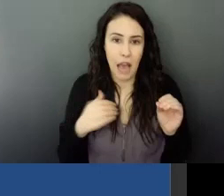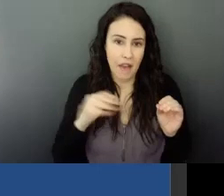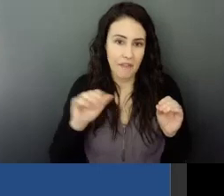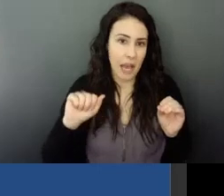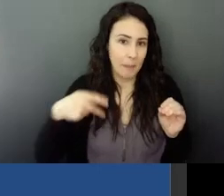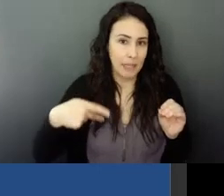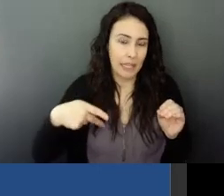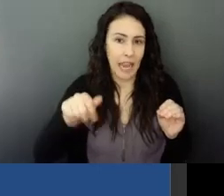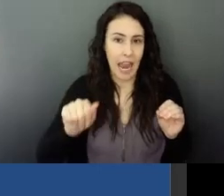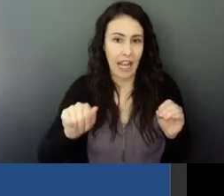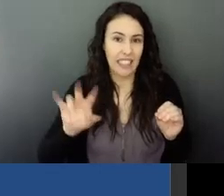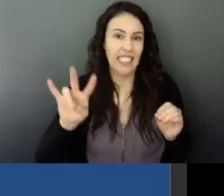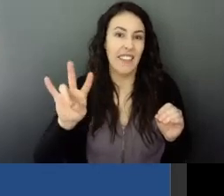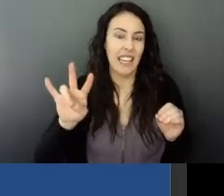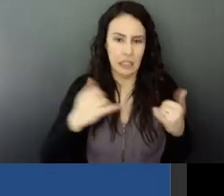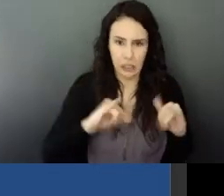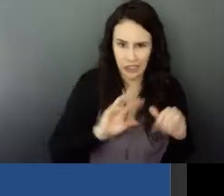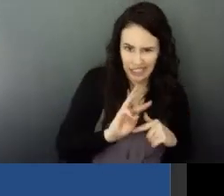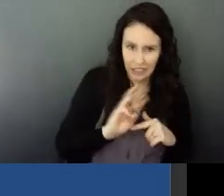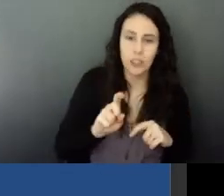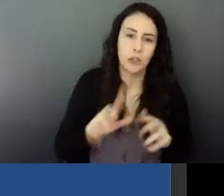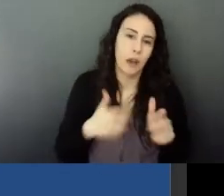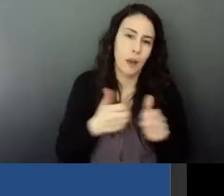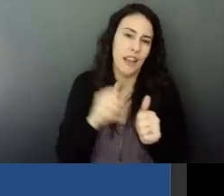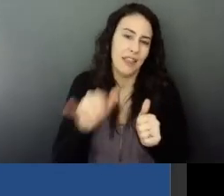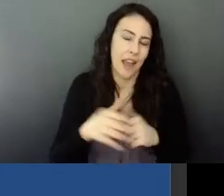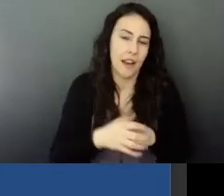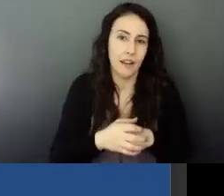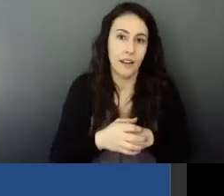yet, it's APA 6, and so we need to update that.